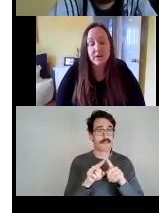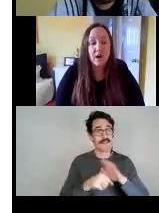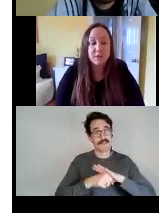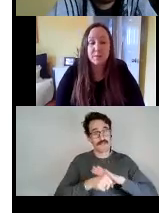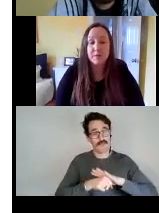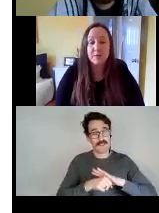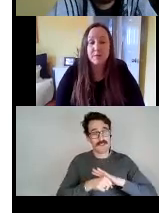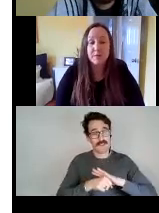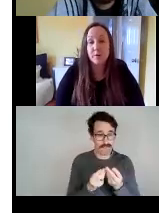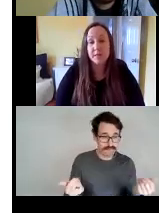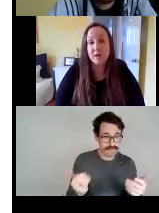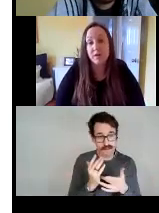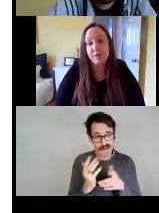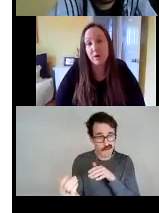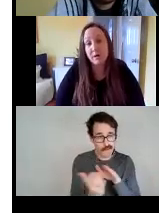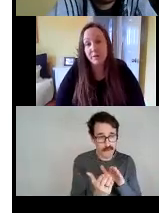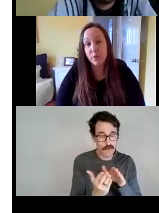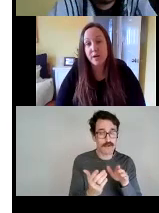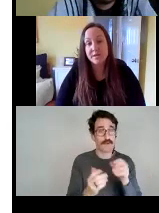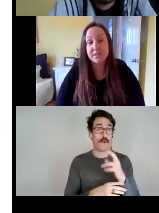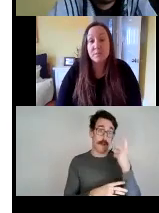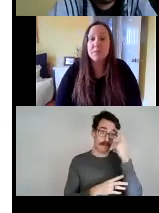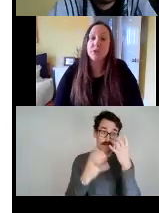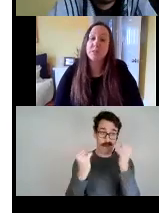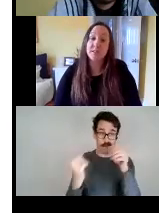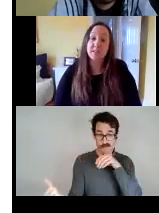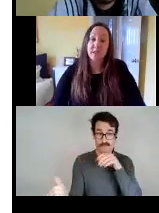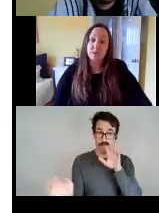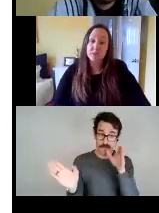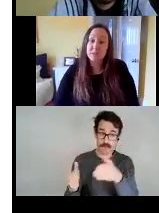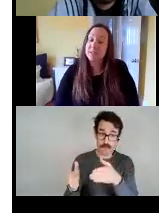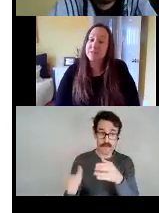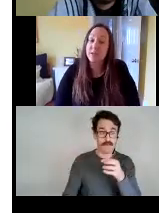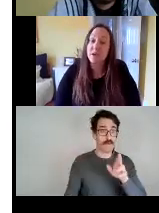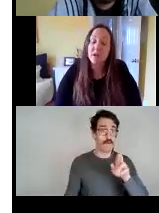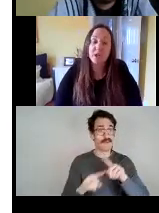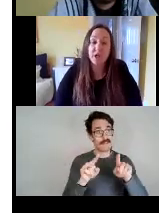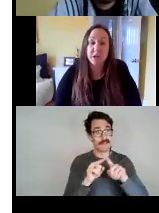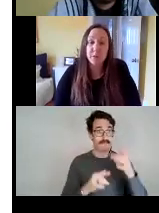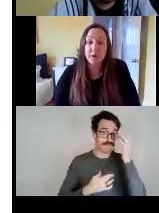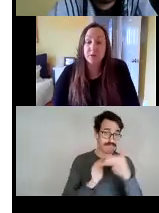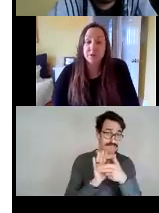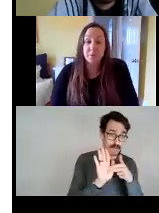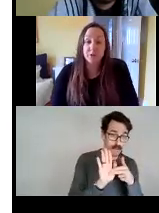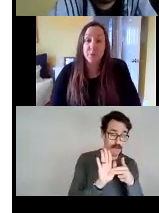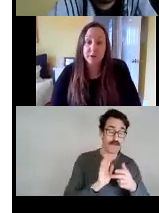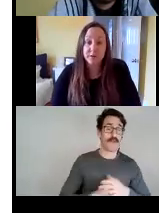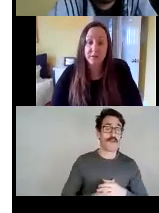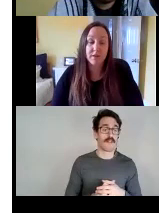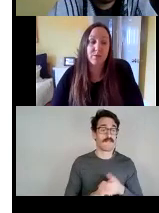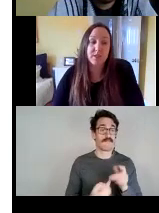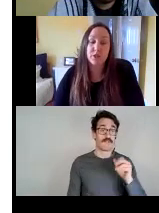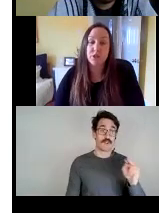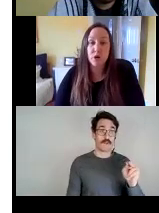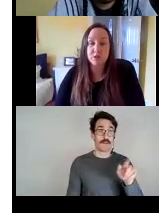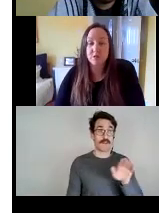stress. Some of them are mental health and well-being focused. Some of them are disease and diagnosis specific. In January, it was Alzheimer's Awareness Month,